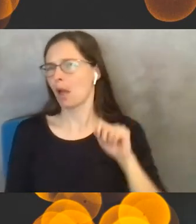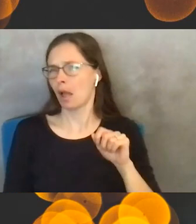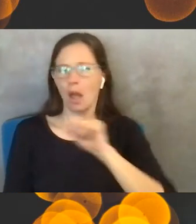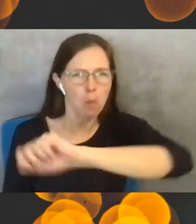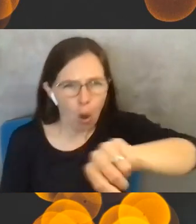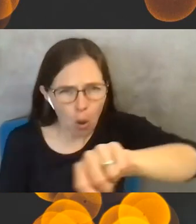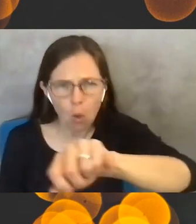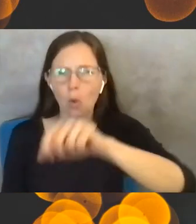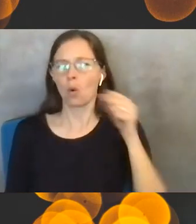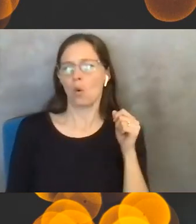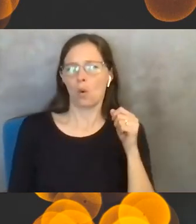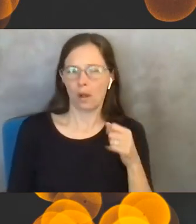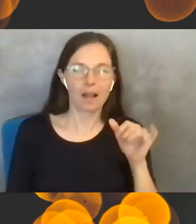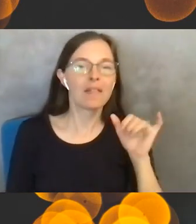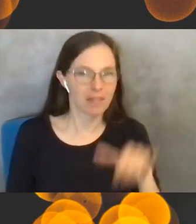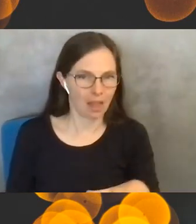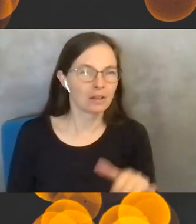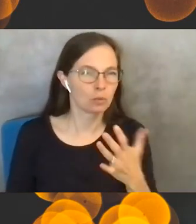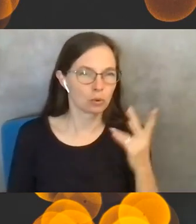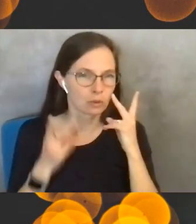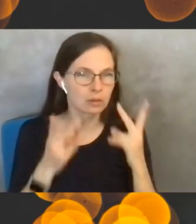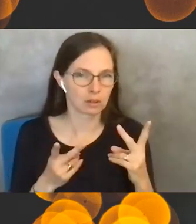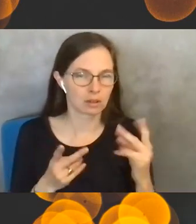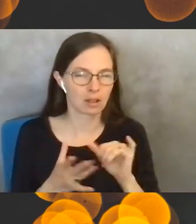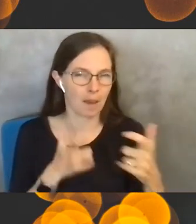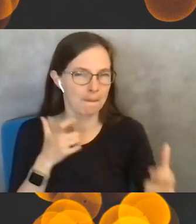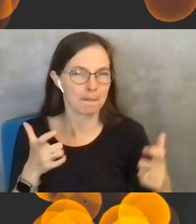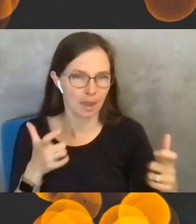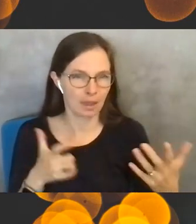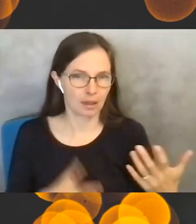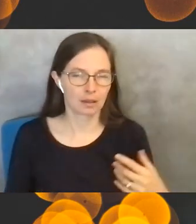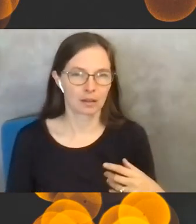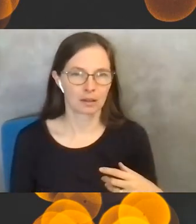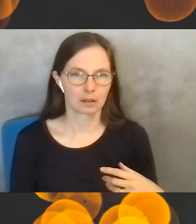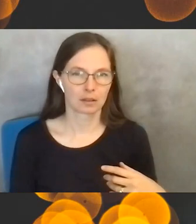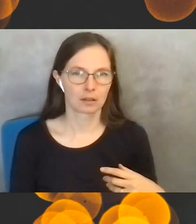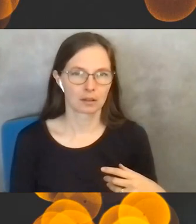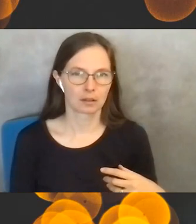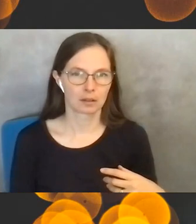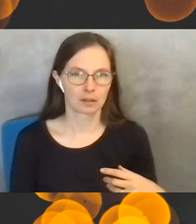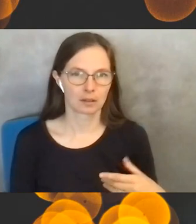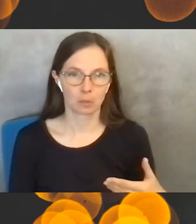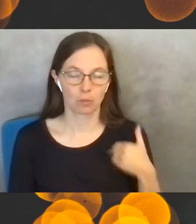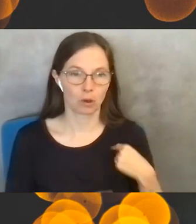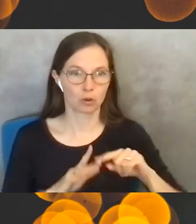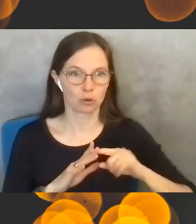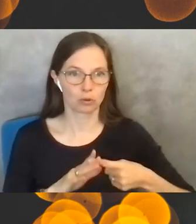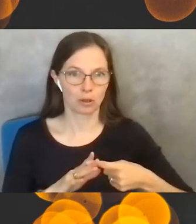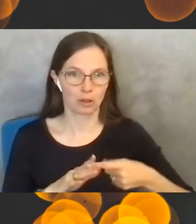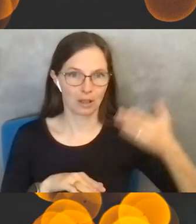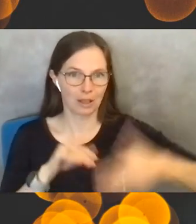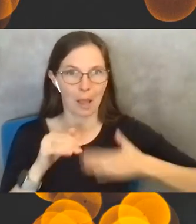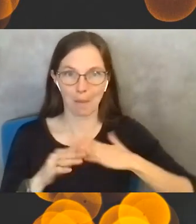then advance and then retreat, that's kind of like what you see. It's like that big, like, before I start cutting my